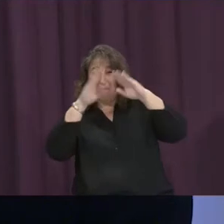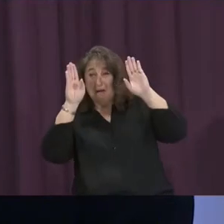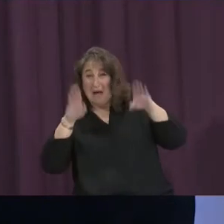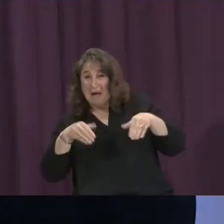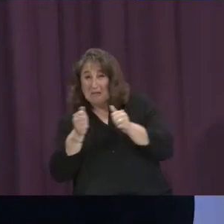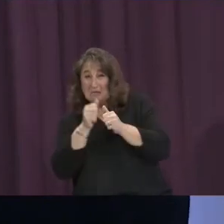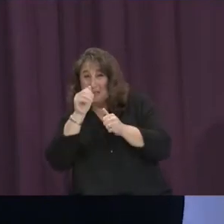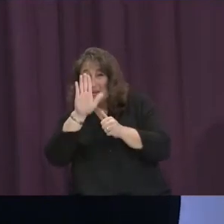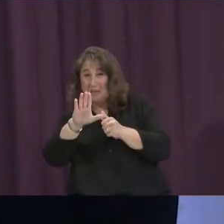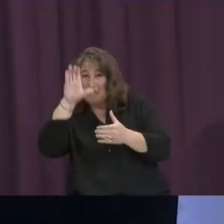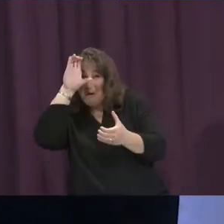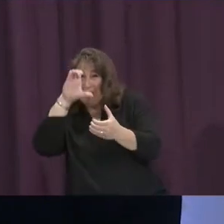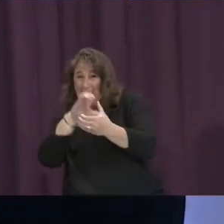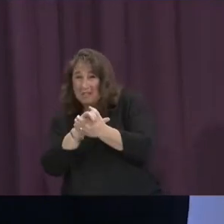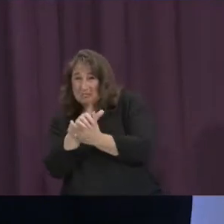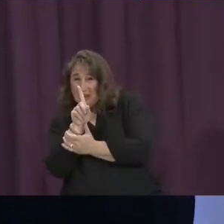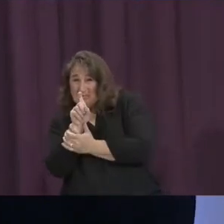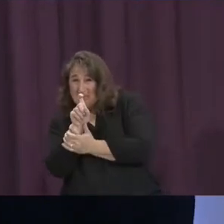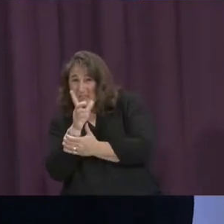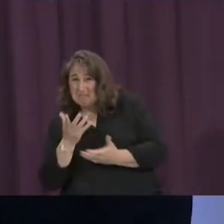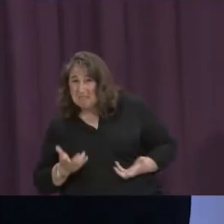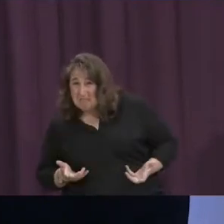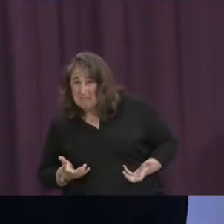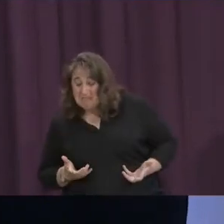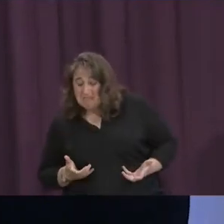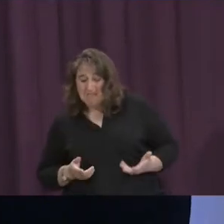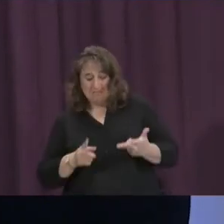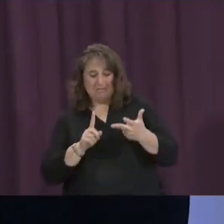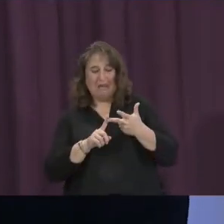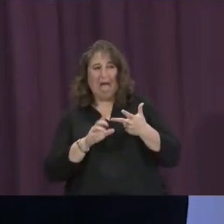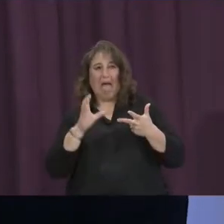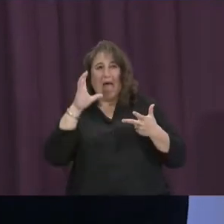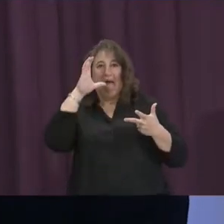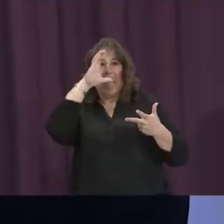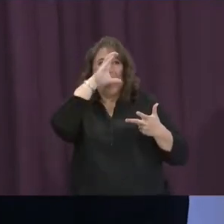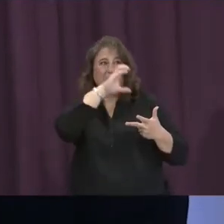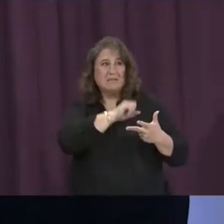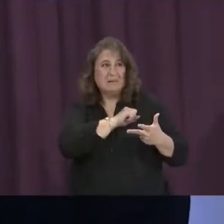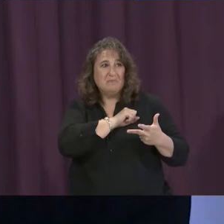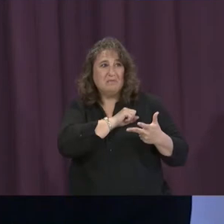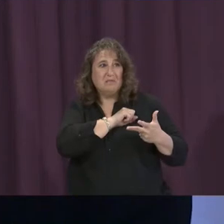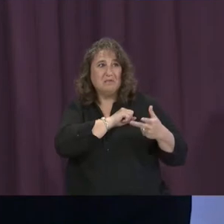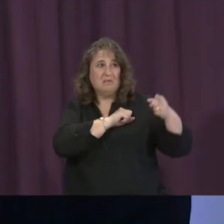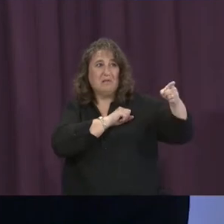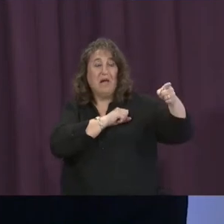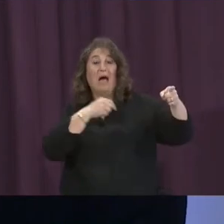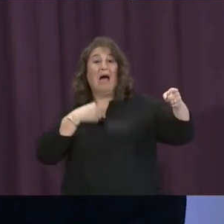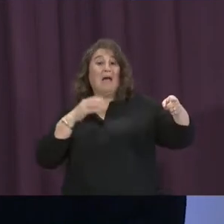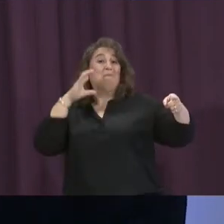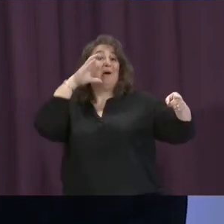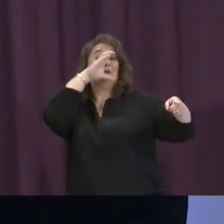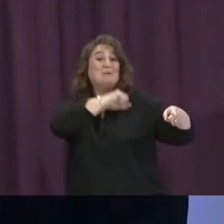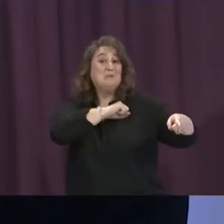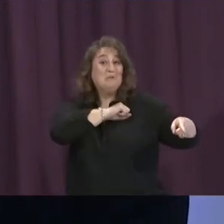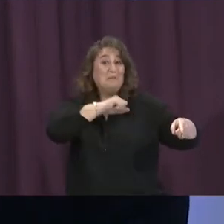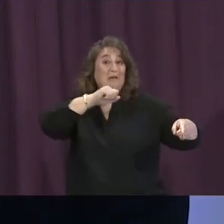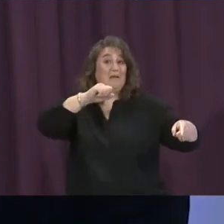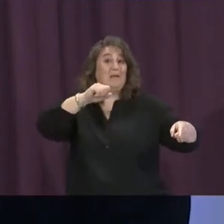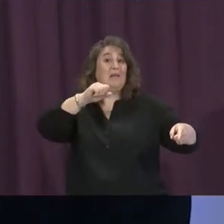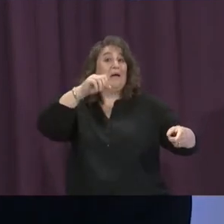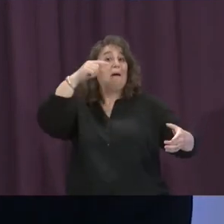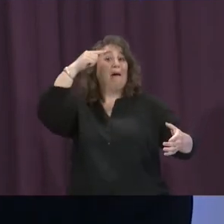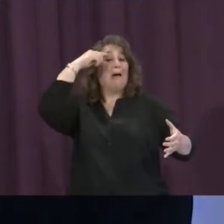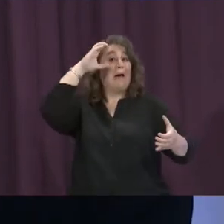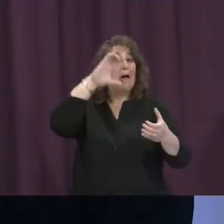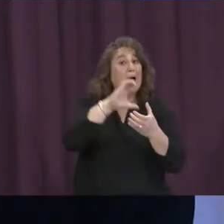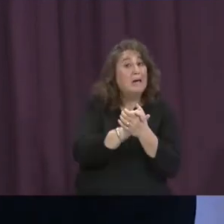with your husband? An assumption would be, and I just did it, would be you're going to get married to a man. Mm-hmm.